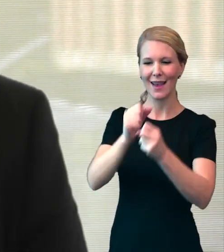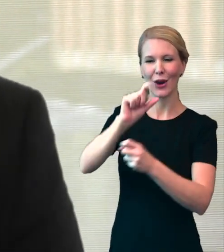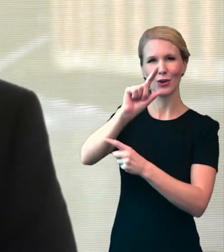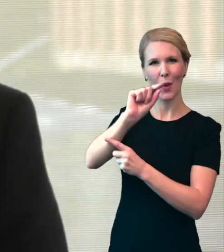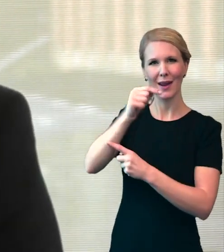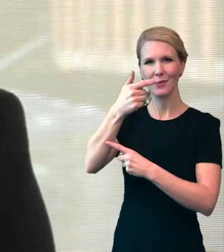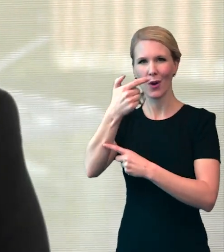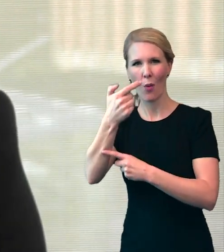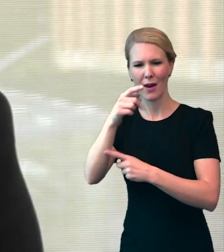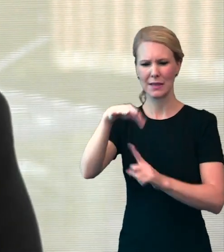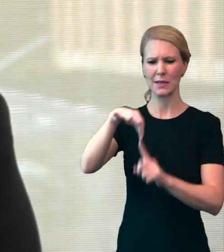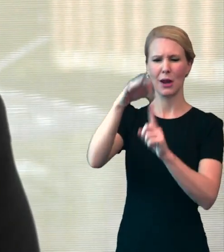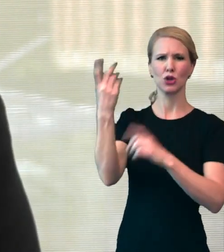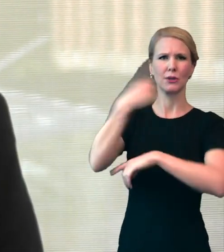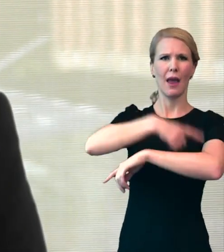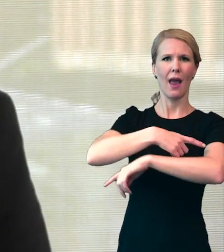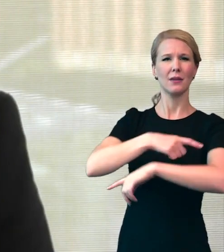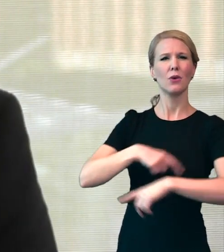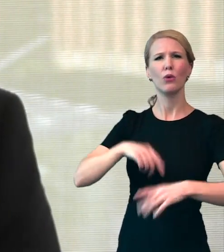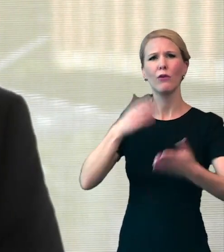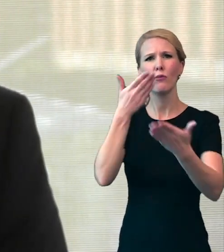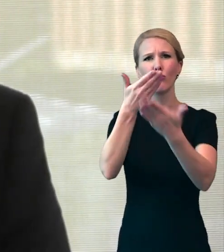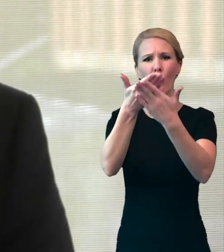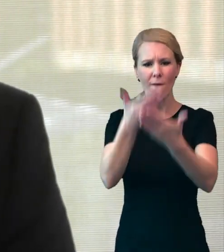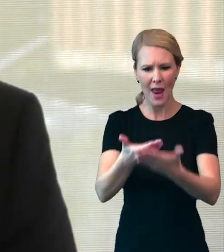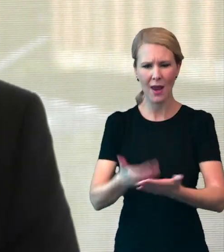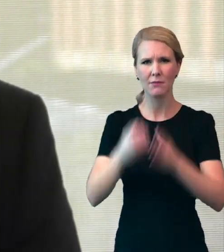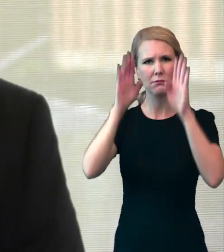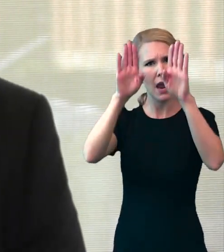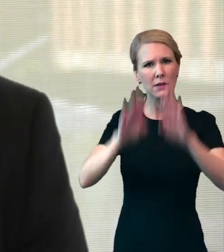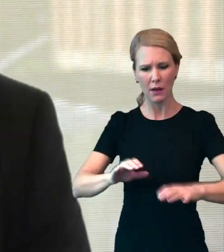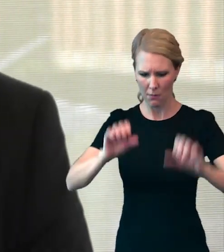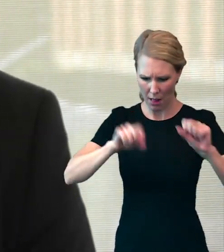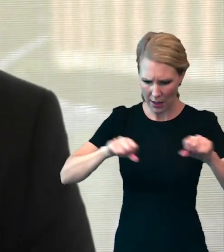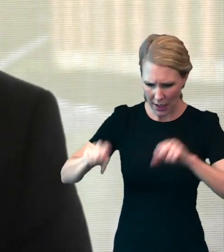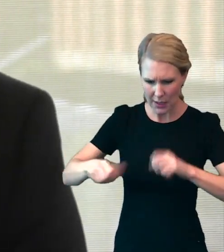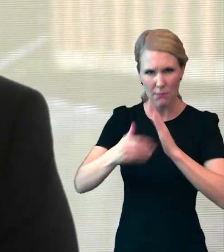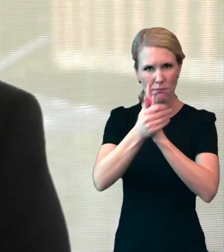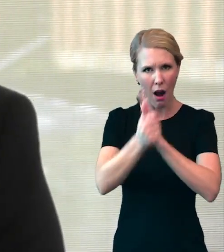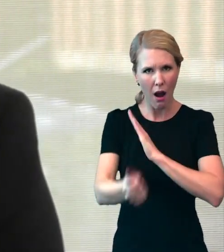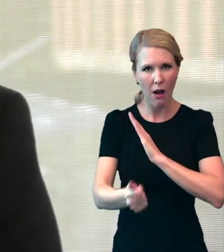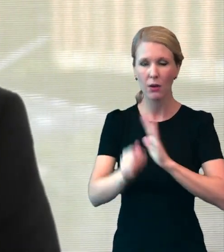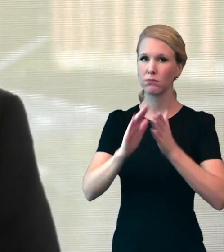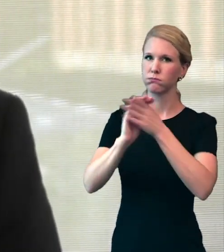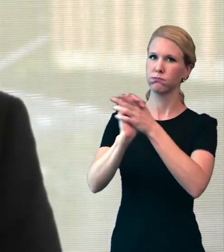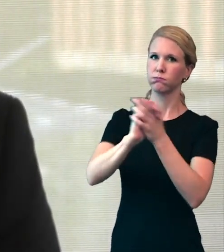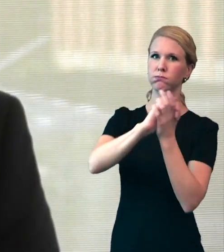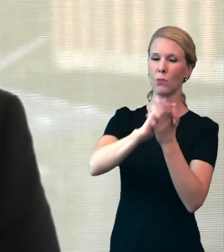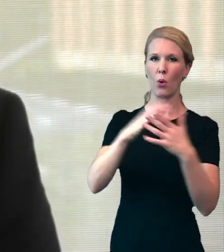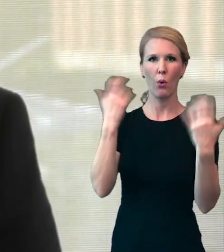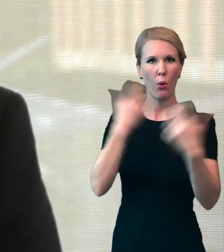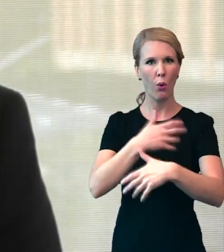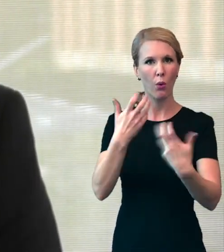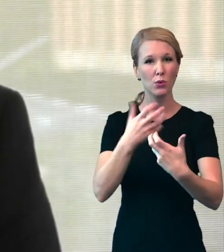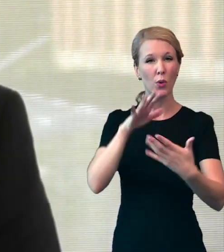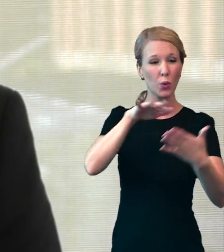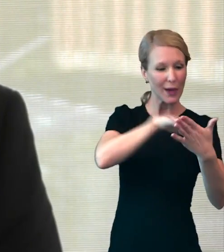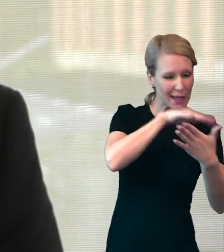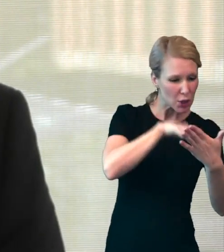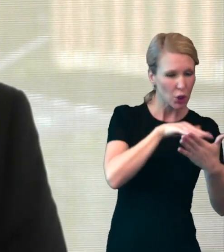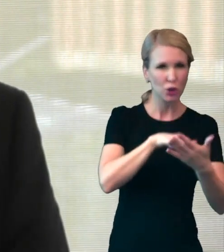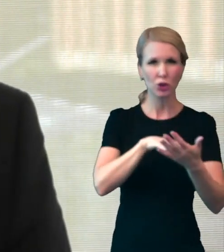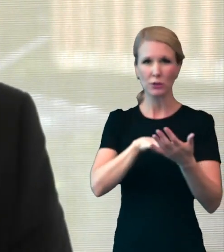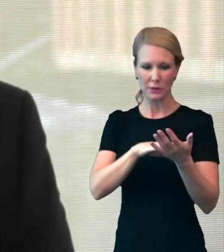day. You have proven your incredible abilities over the course of your college career, and that's commendable. All your research, studying, reading,